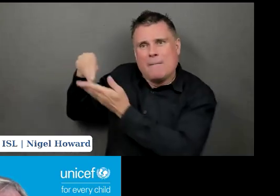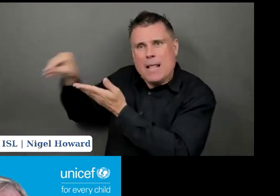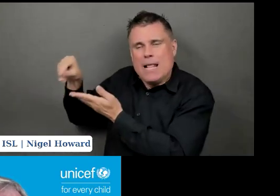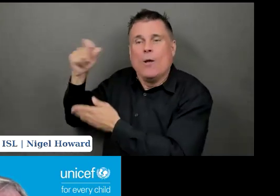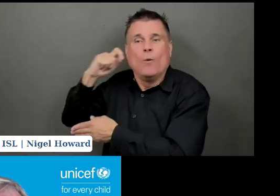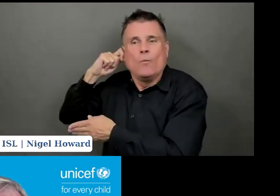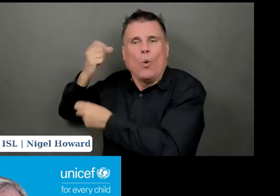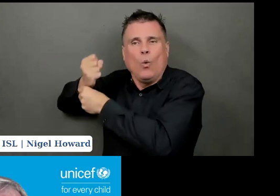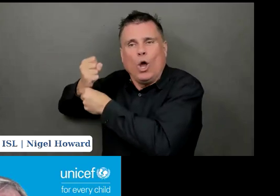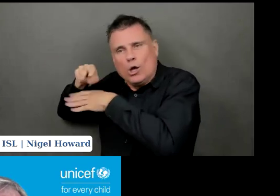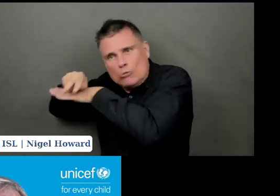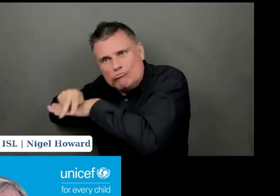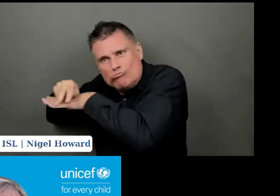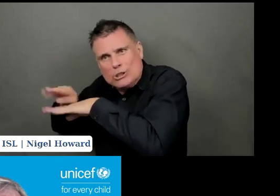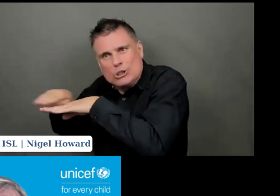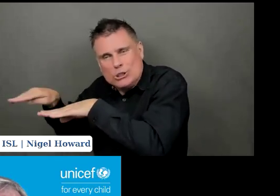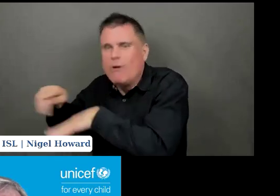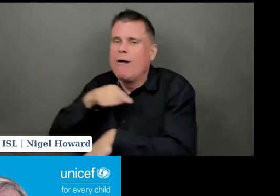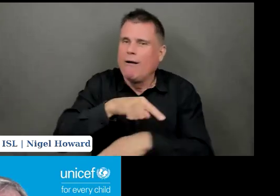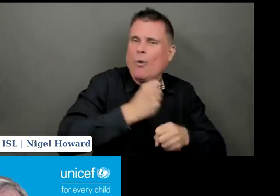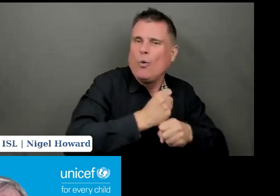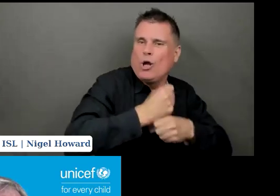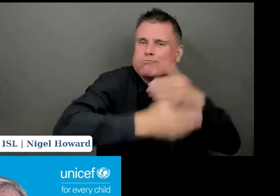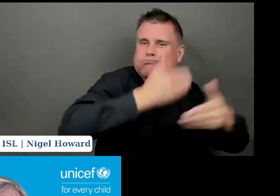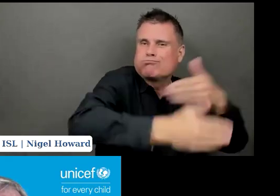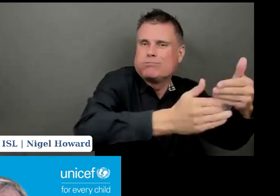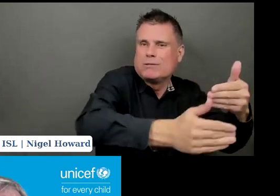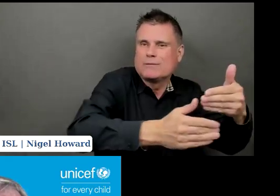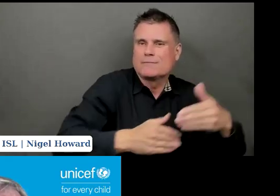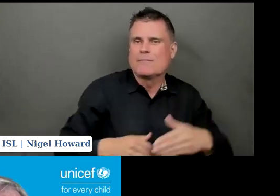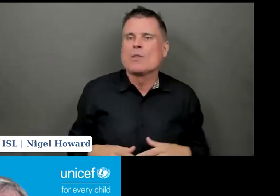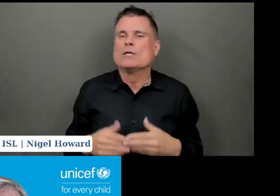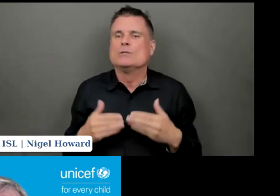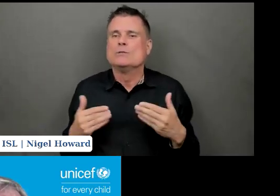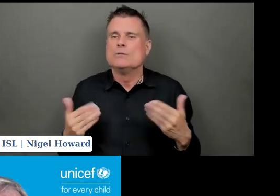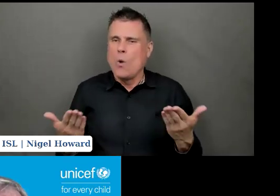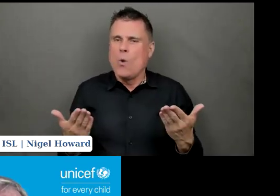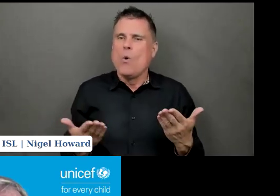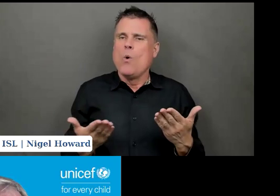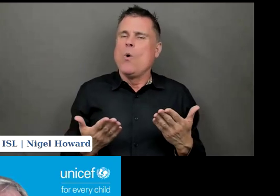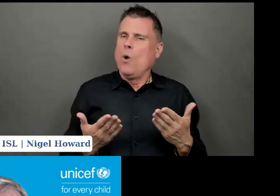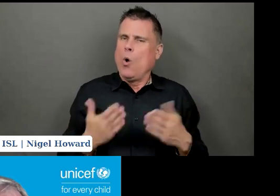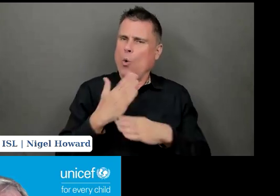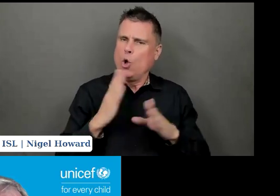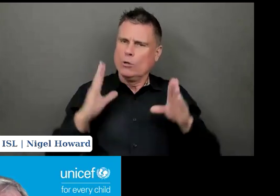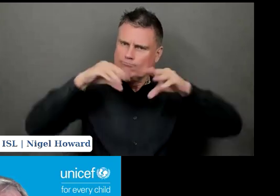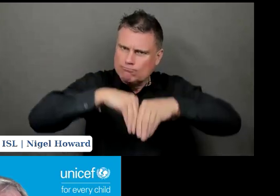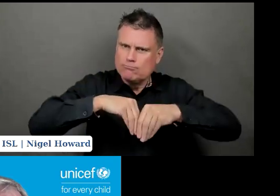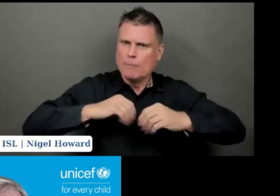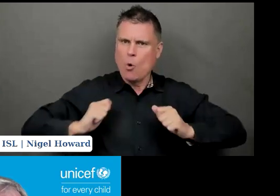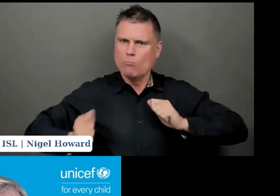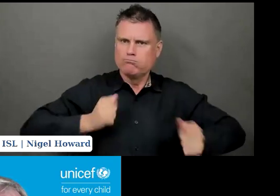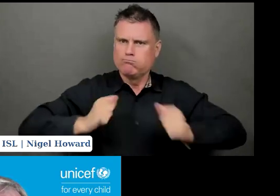in they provided care in the mobile creche. But this mobile creche was really